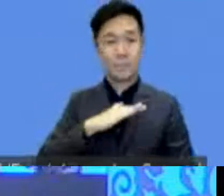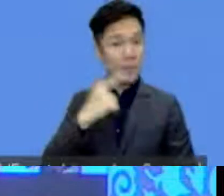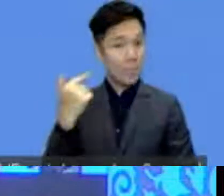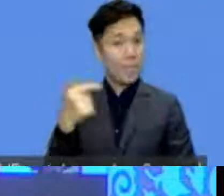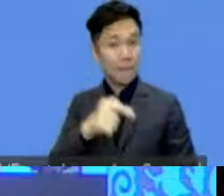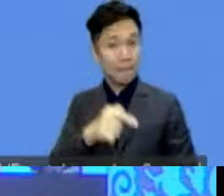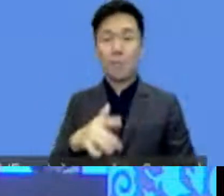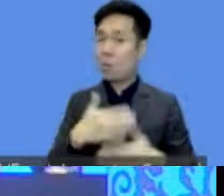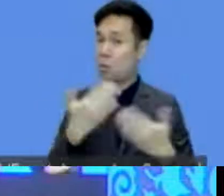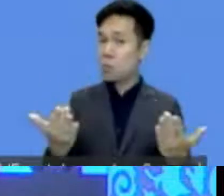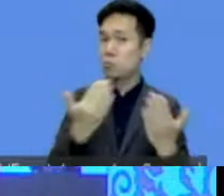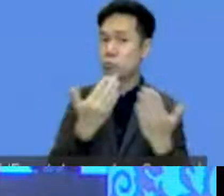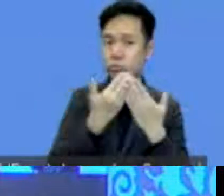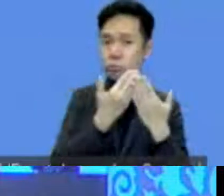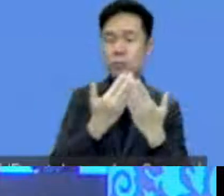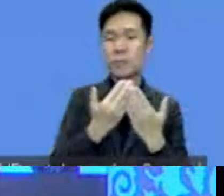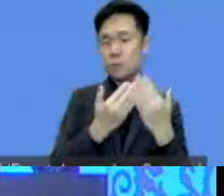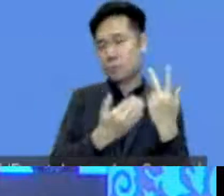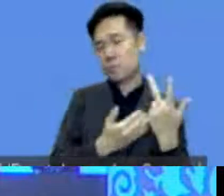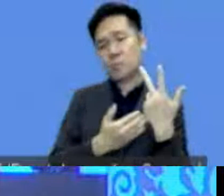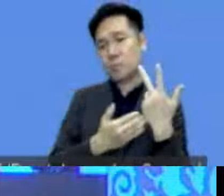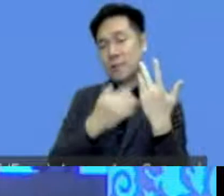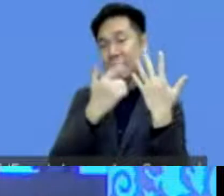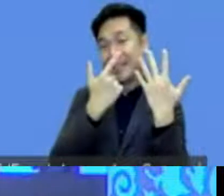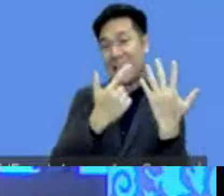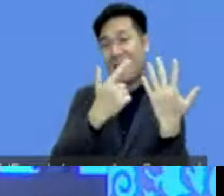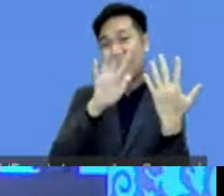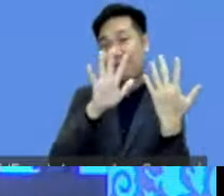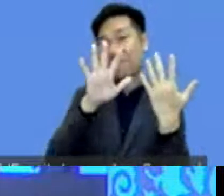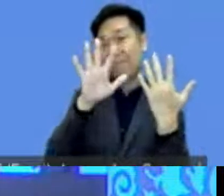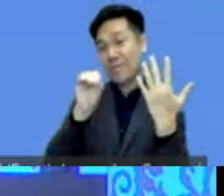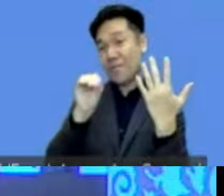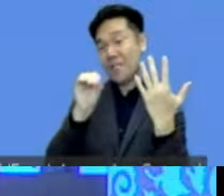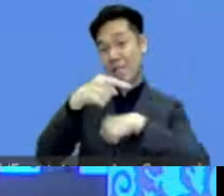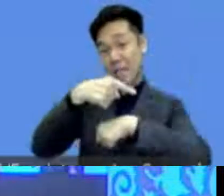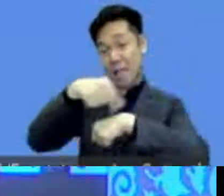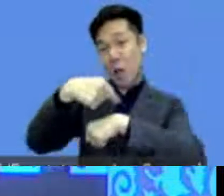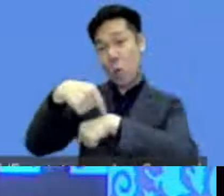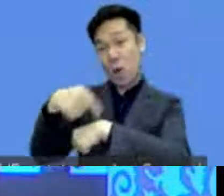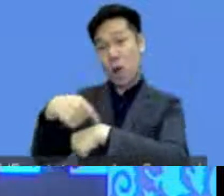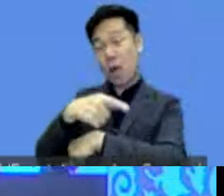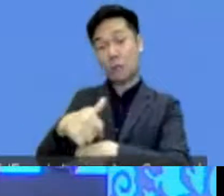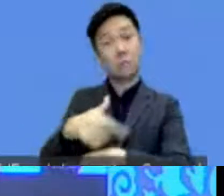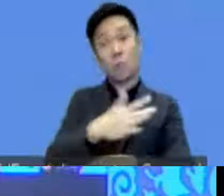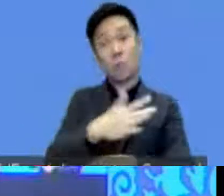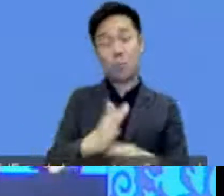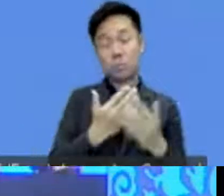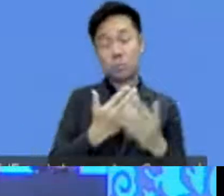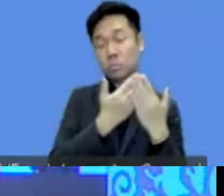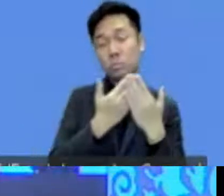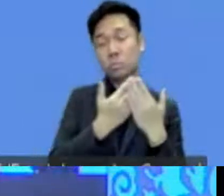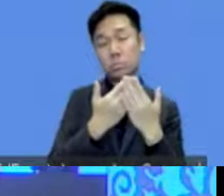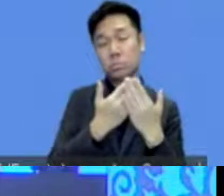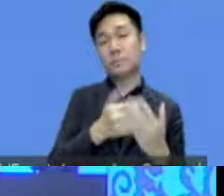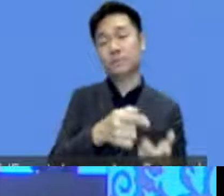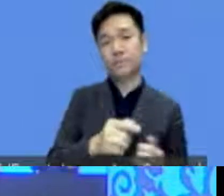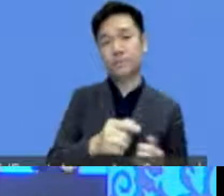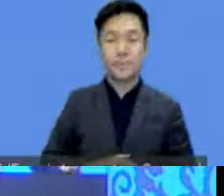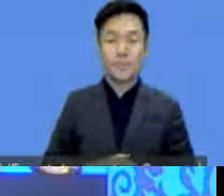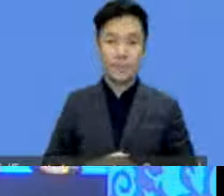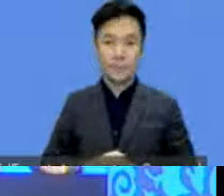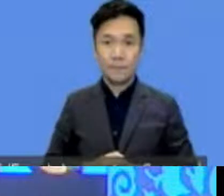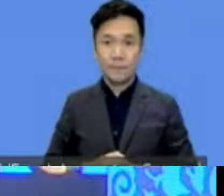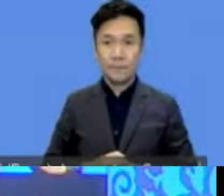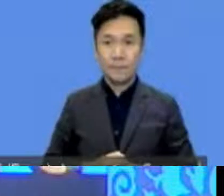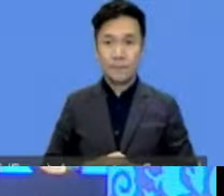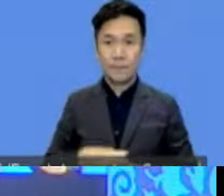2,853 books. That is 750 hours on Epic School. The library is part